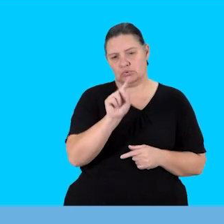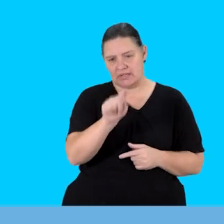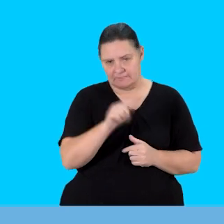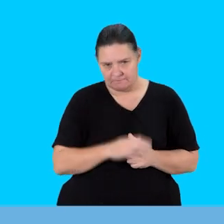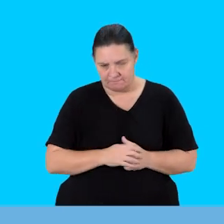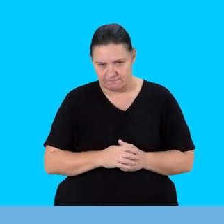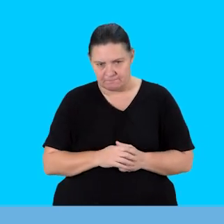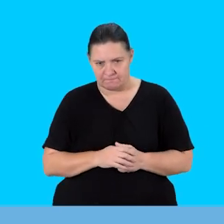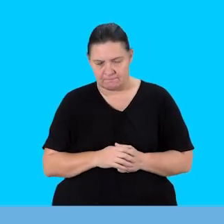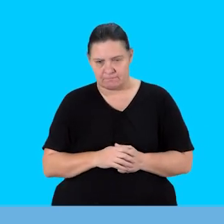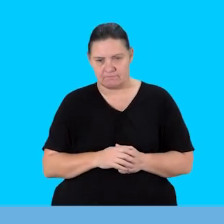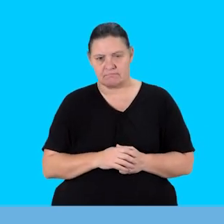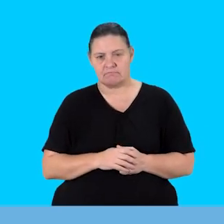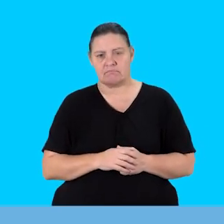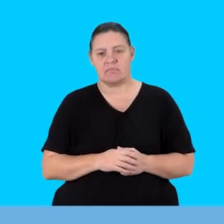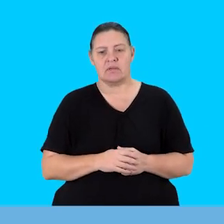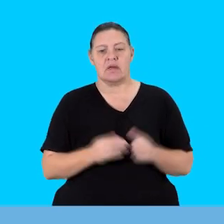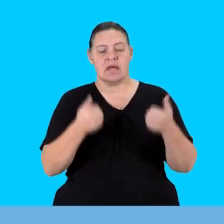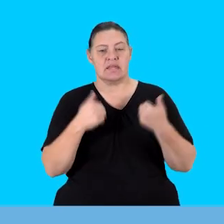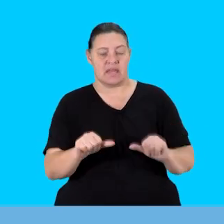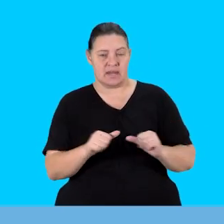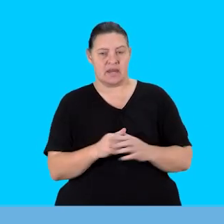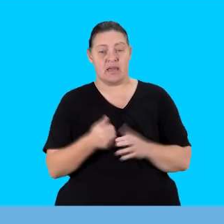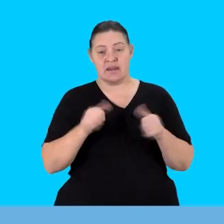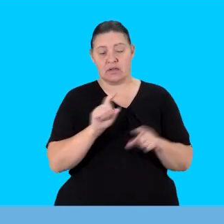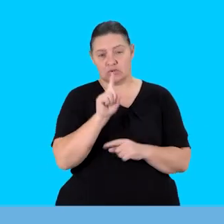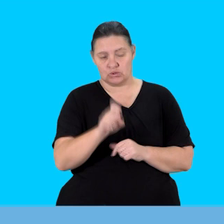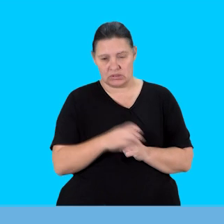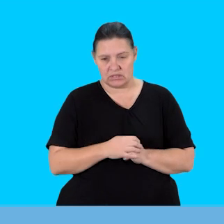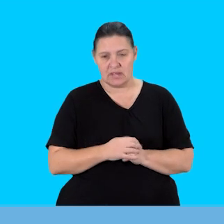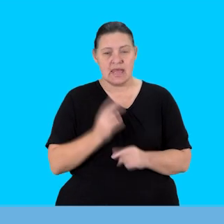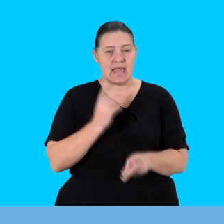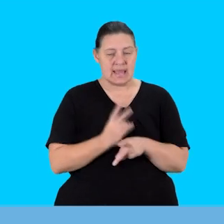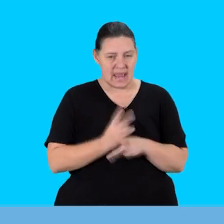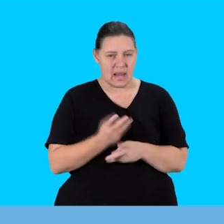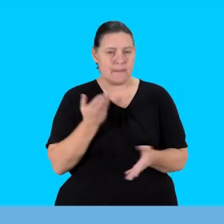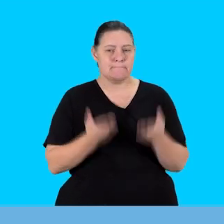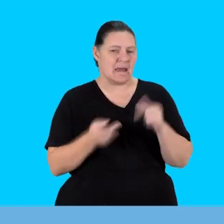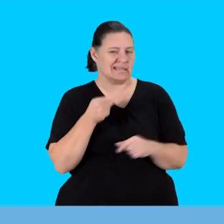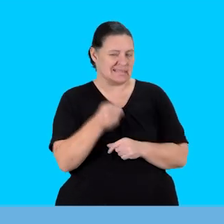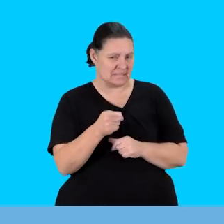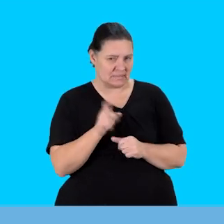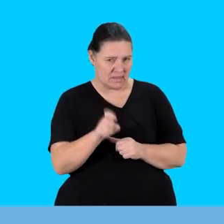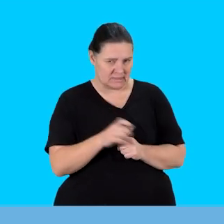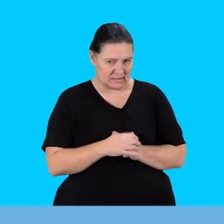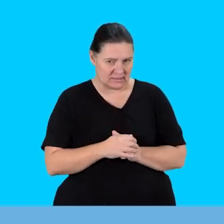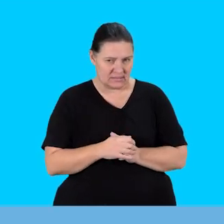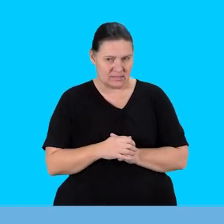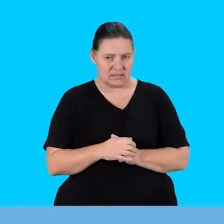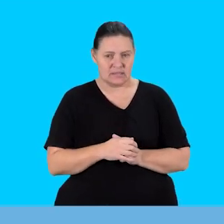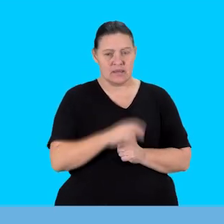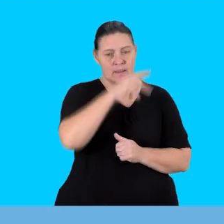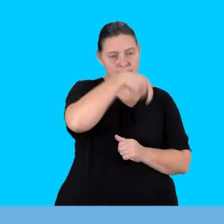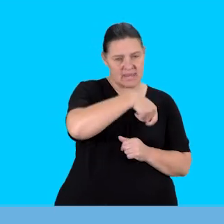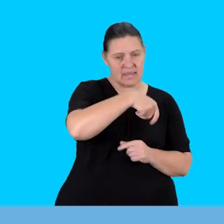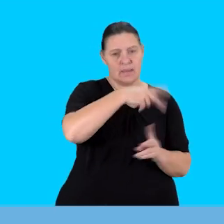2 that we have there. Then our next question, again we need to balance this equation.